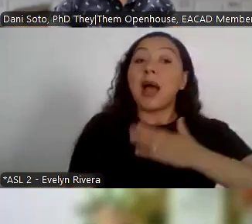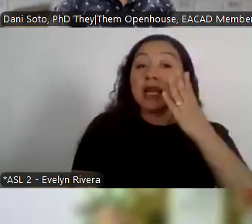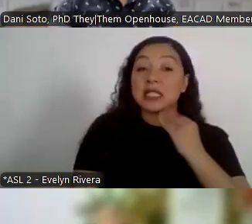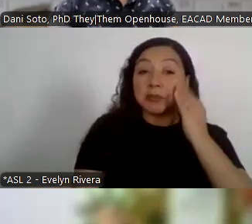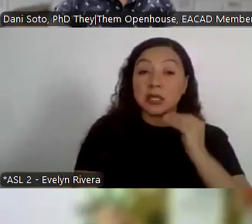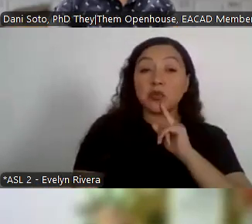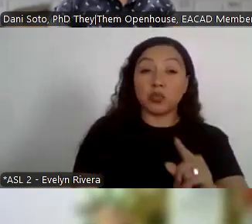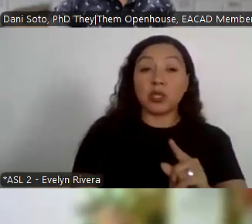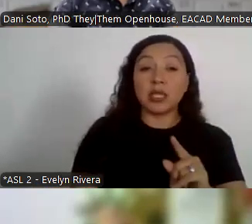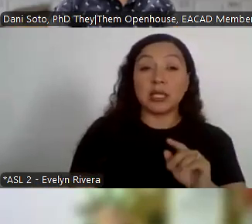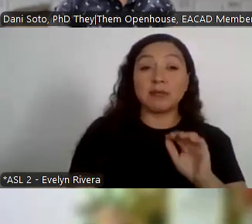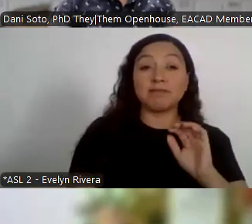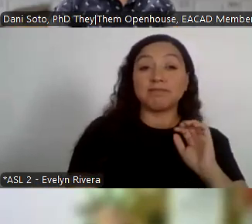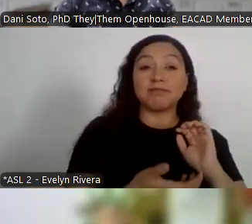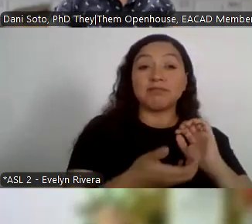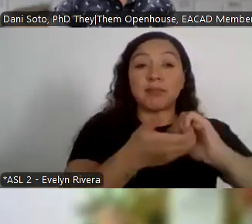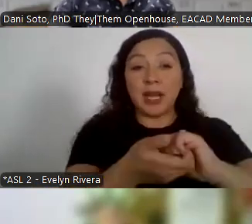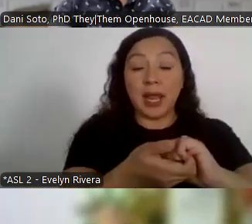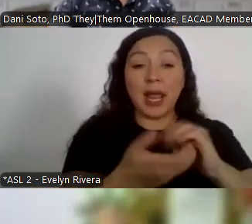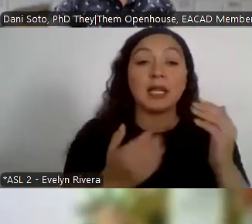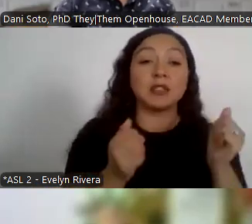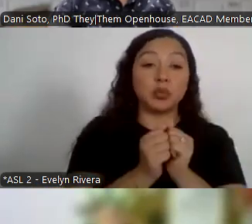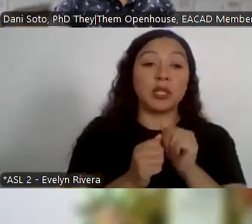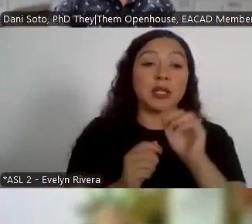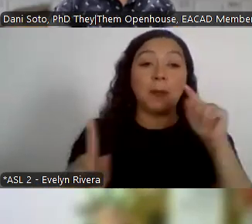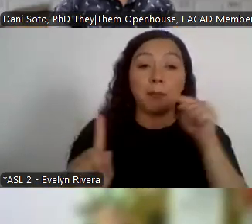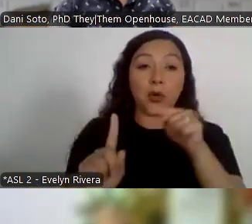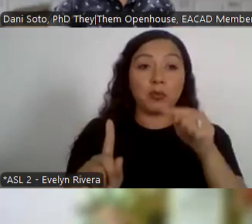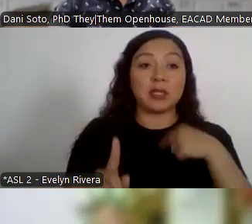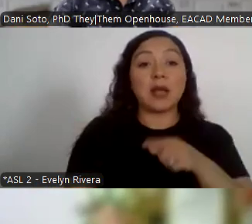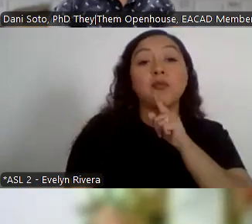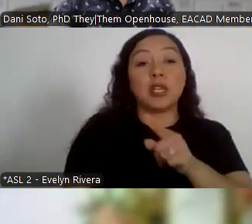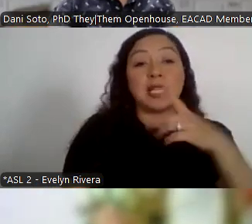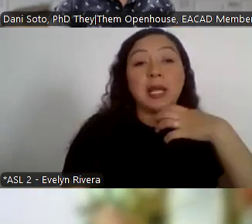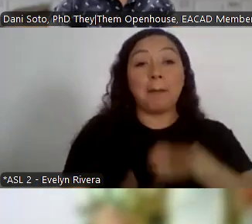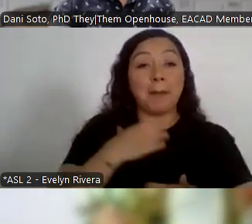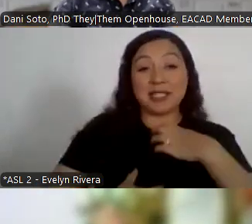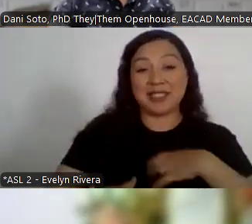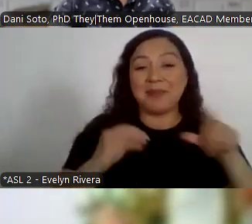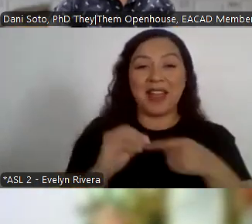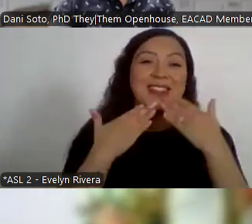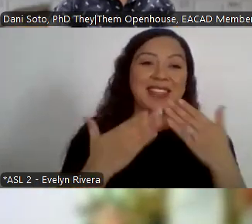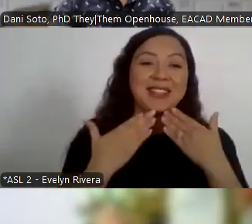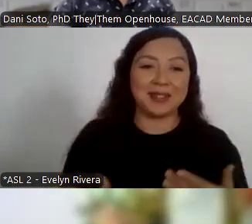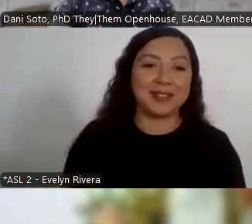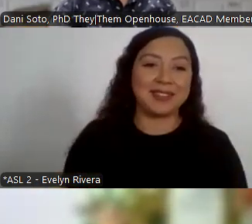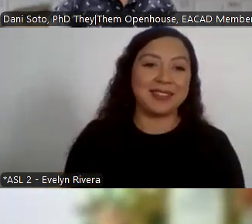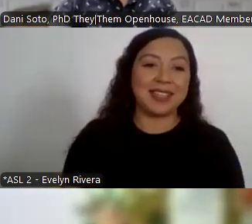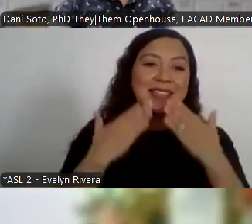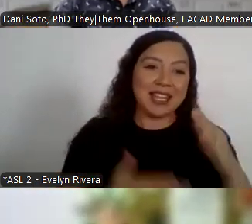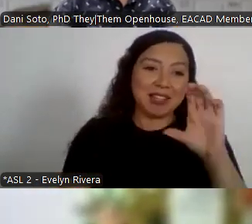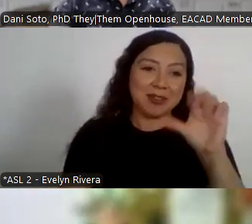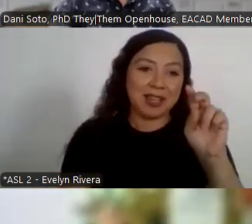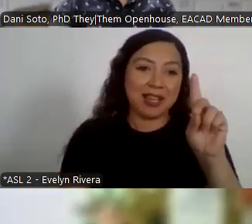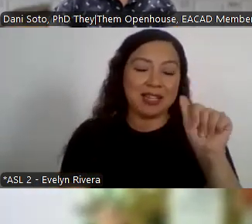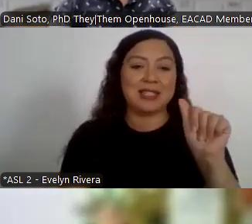committee and its mission and purpose, and it's something that I'm truly passionate about. Thank you. Thank you, Candy. I love your